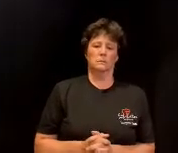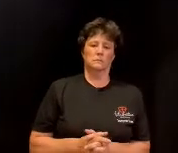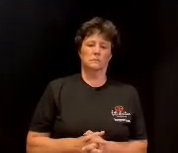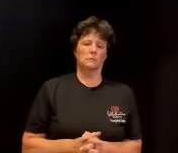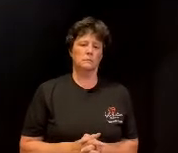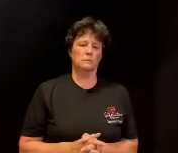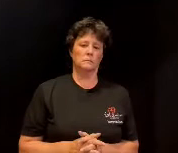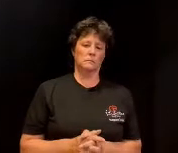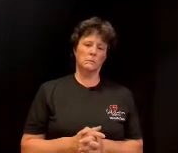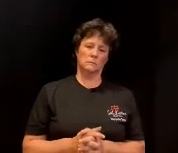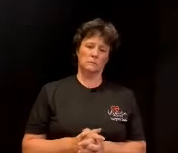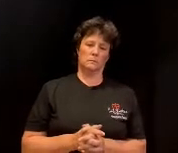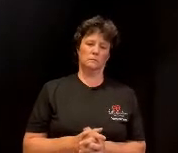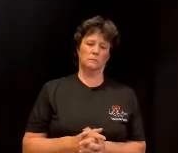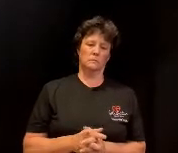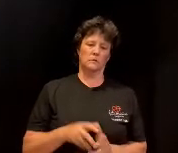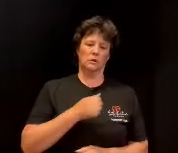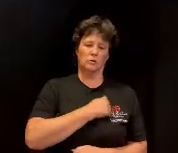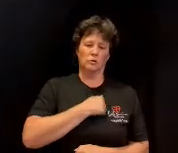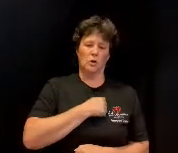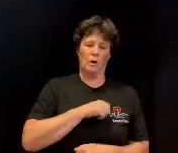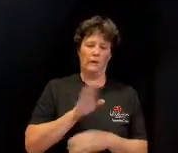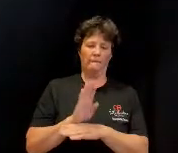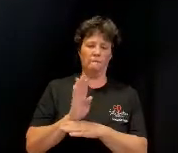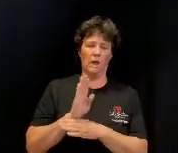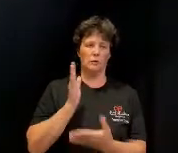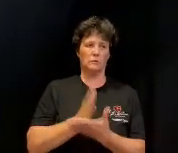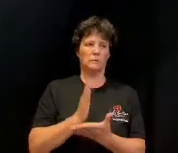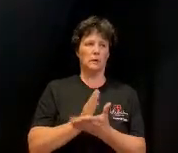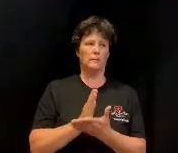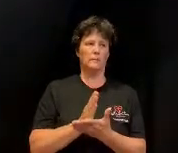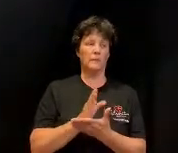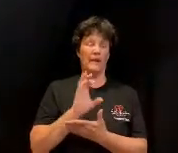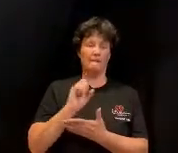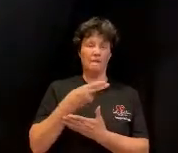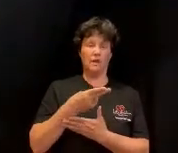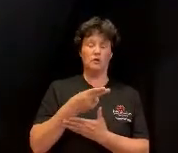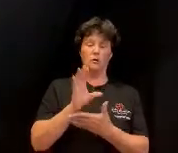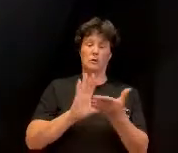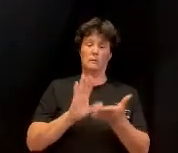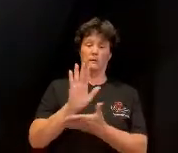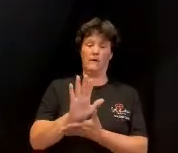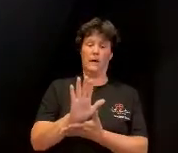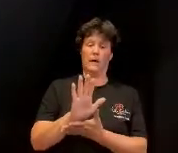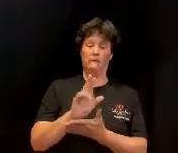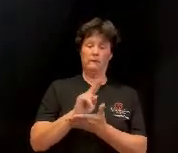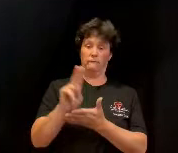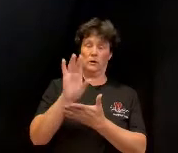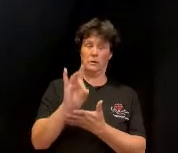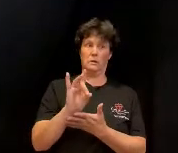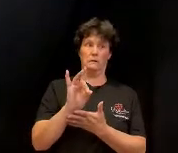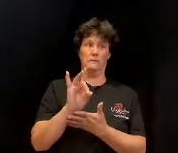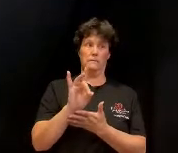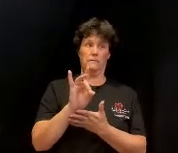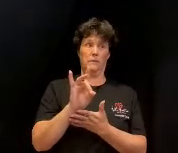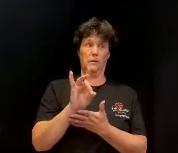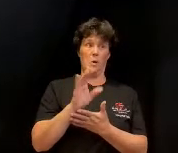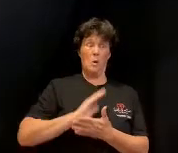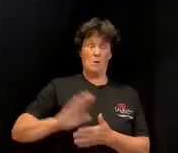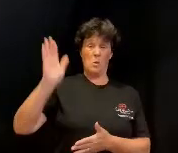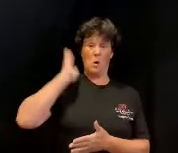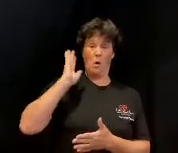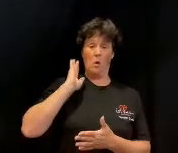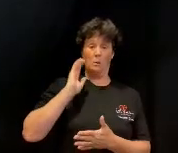acclimate. In Ephesians chapter 5, let's look here in verse 8. It says this, "For you were once